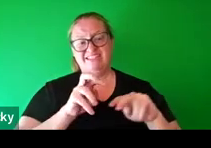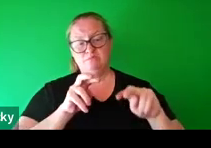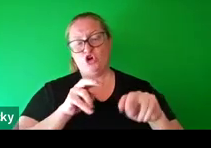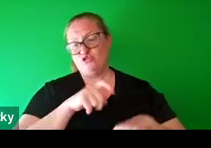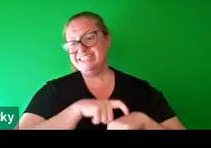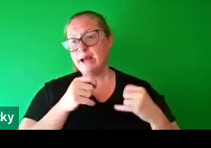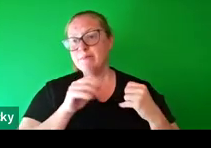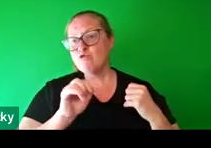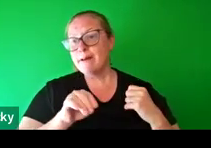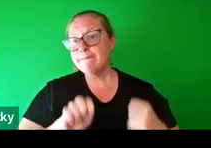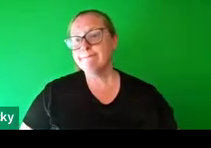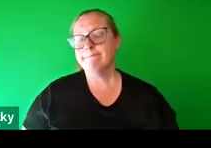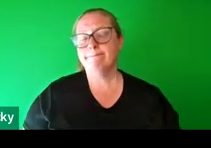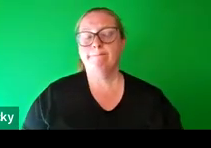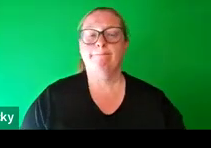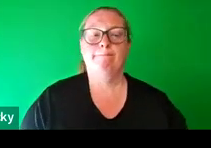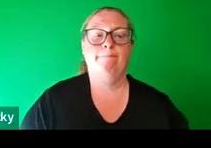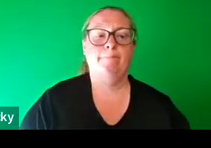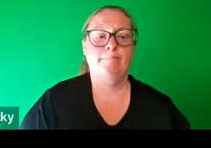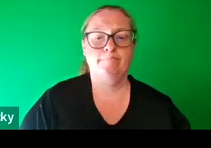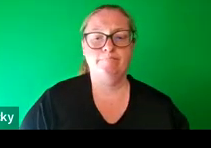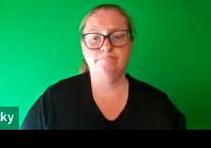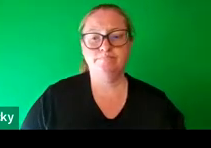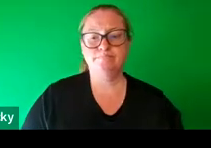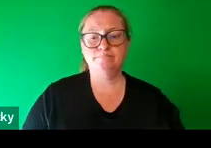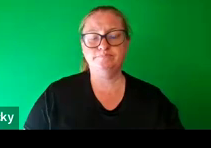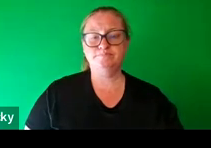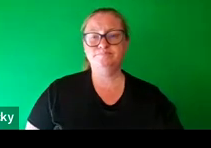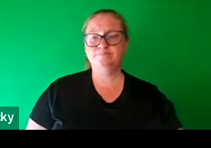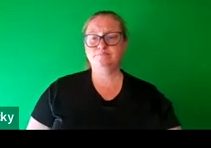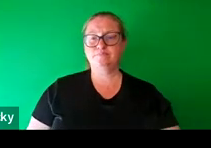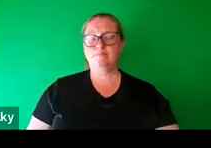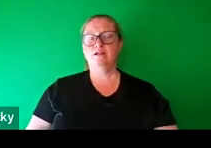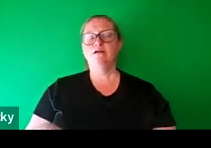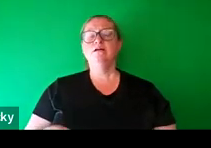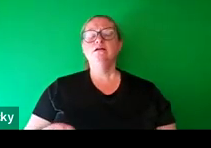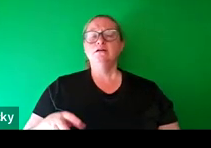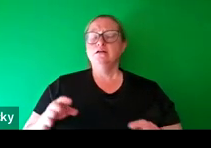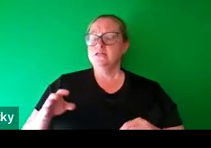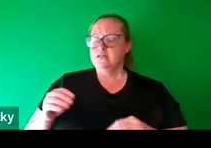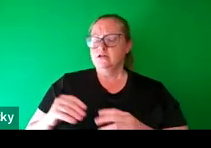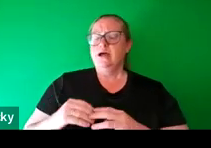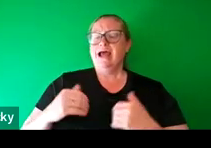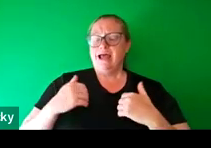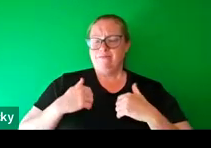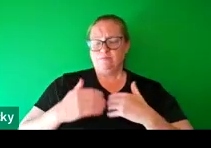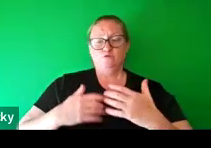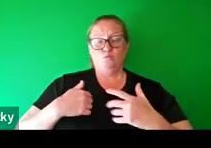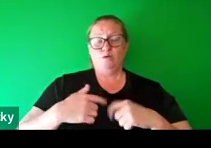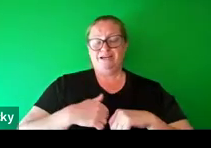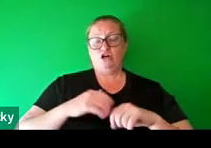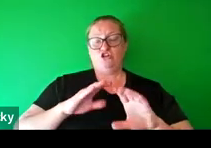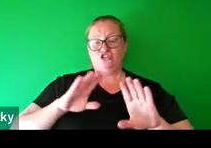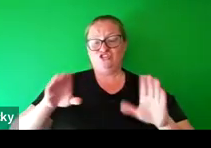frame? So having a process that we are centralizing contracts so that they're coming